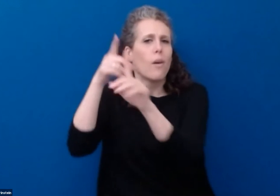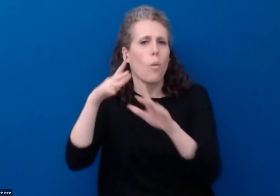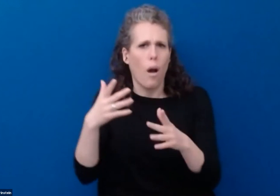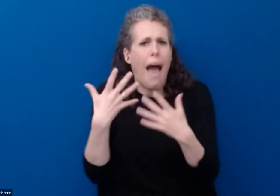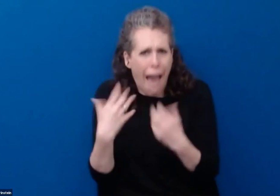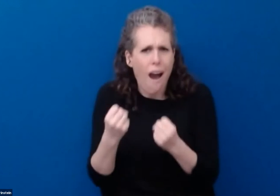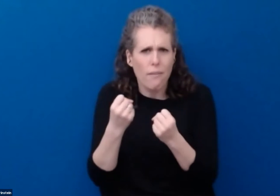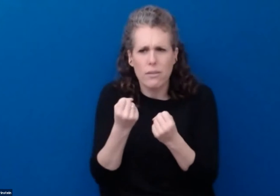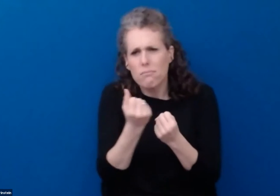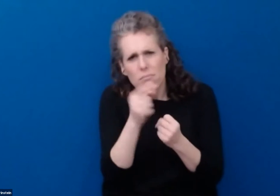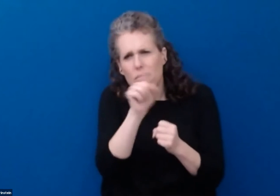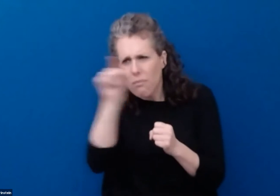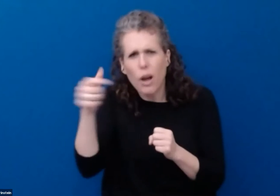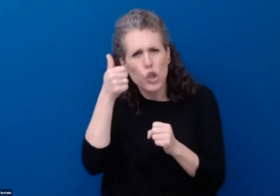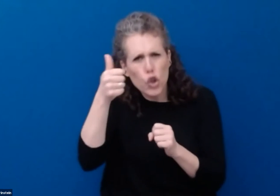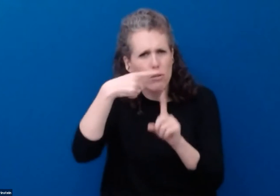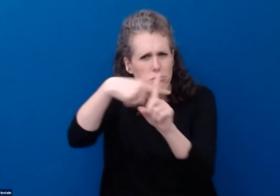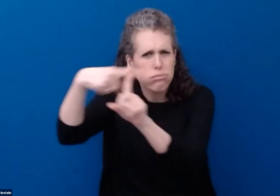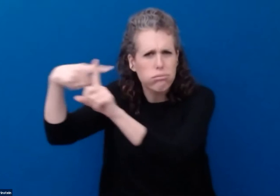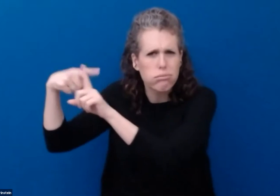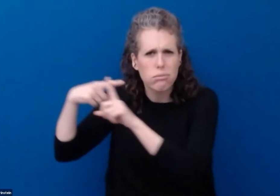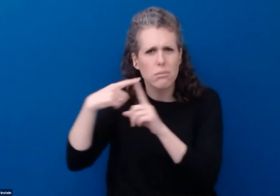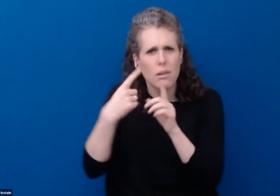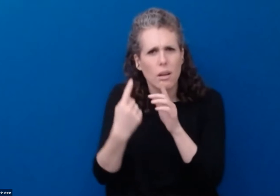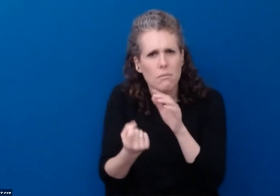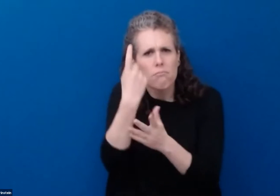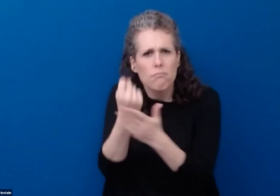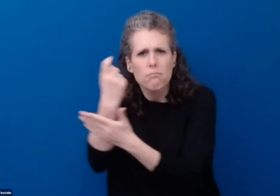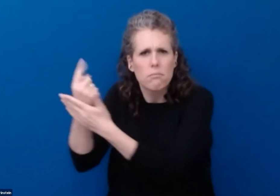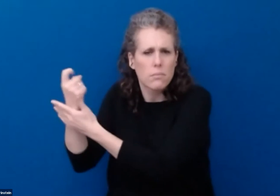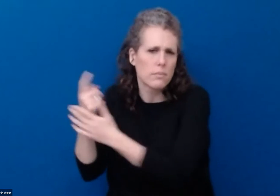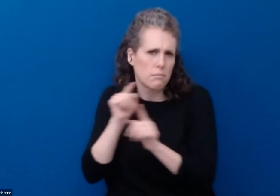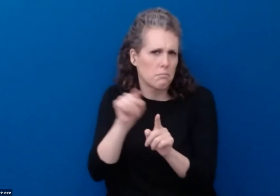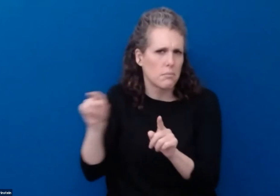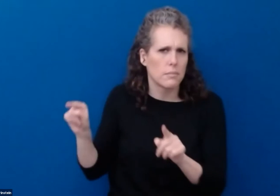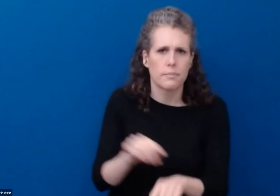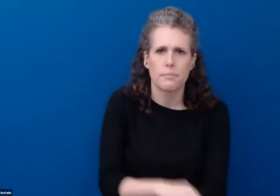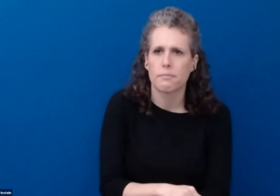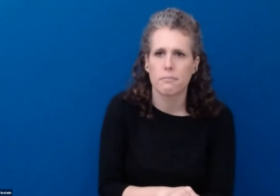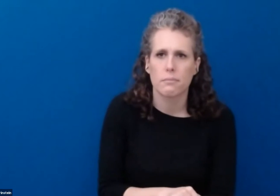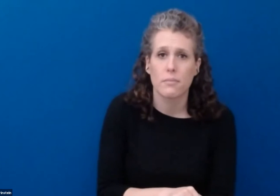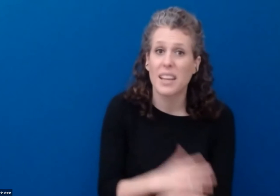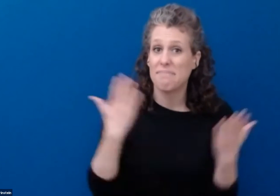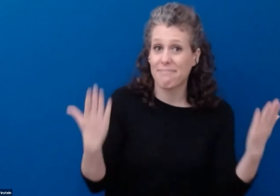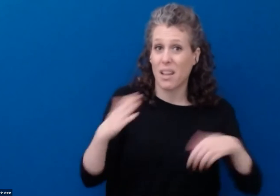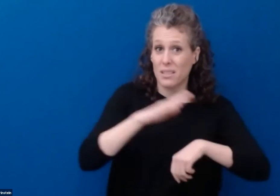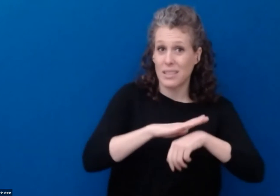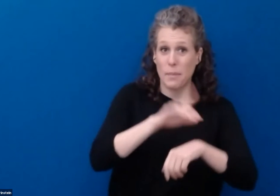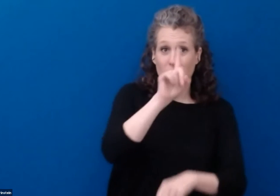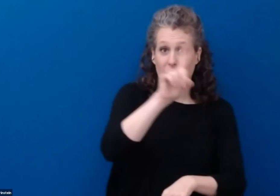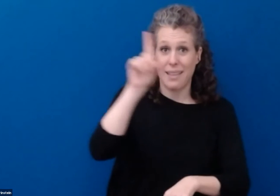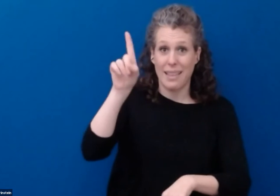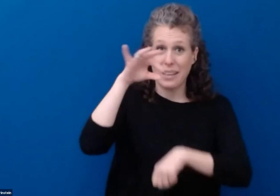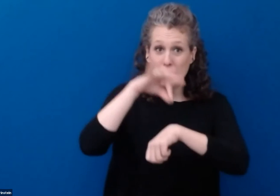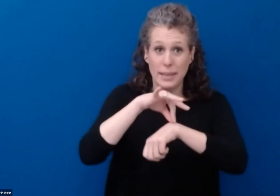you. I think I see another hand. Yes, so I think we have 11 minutes left. So I think Martin can be our